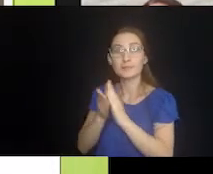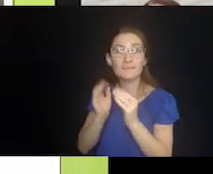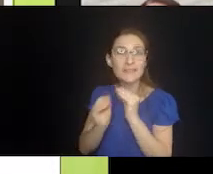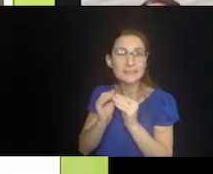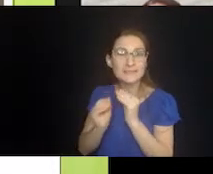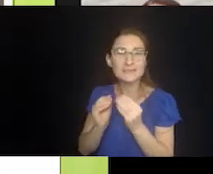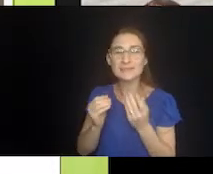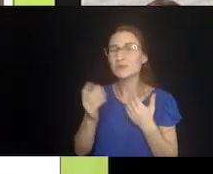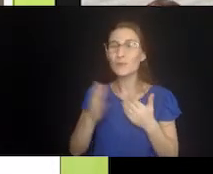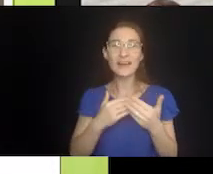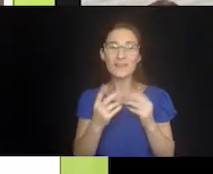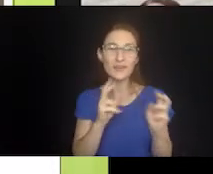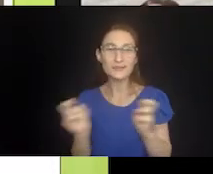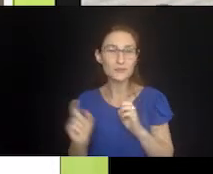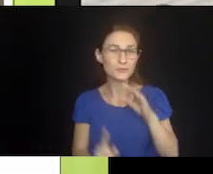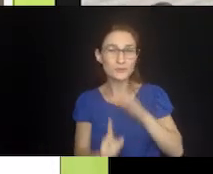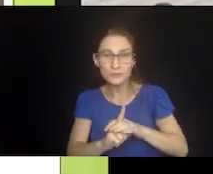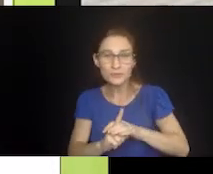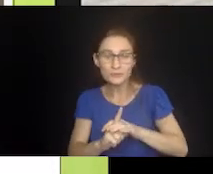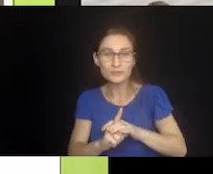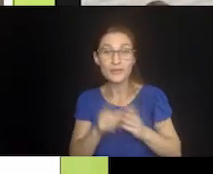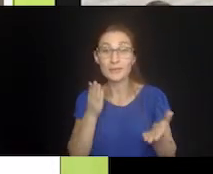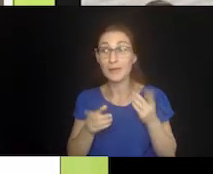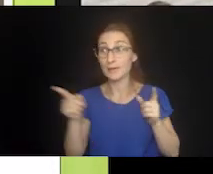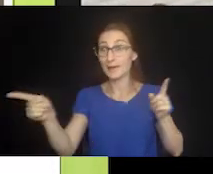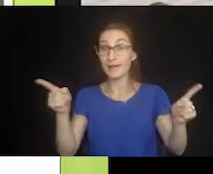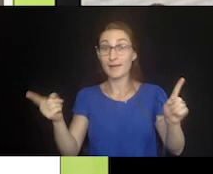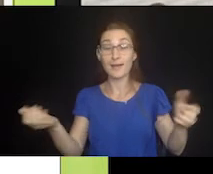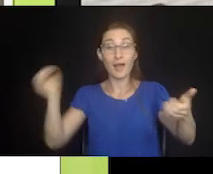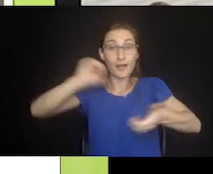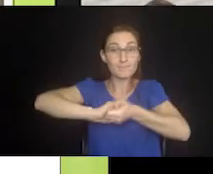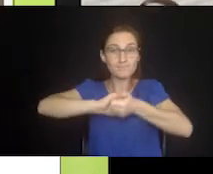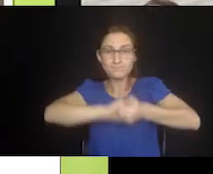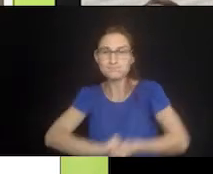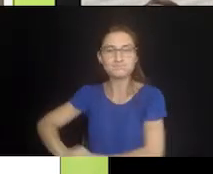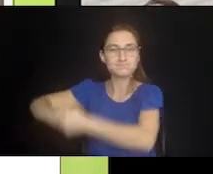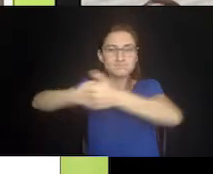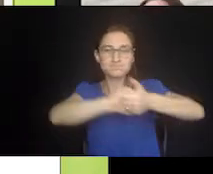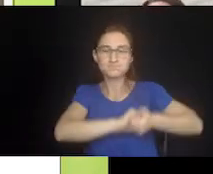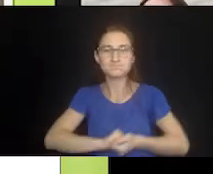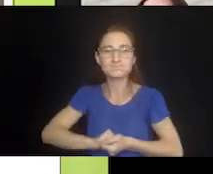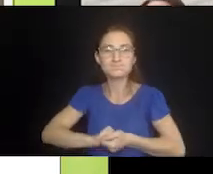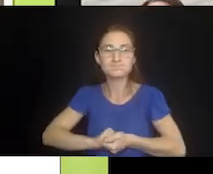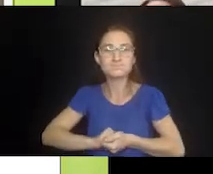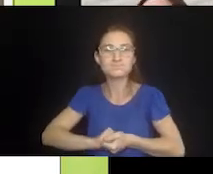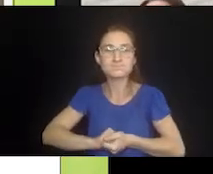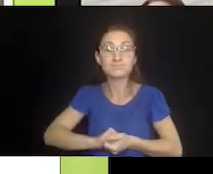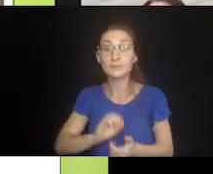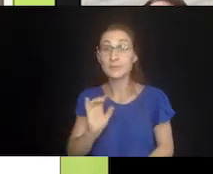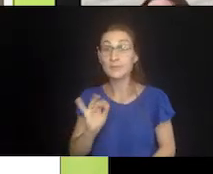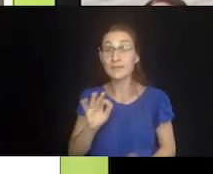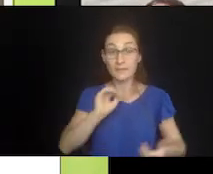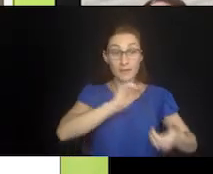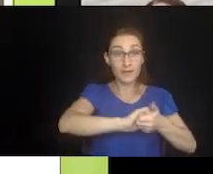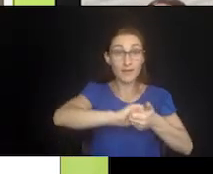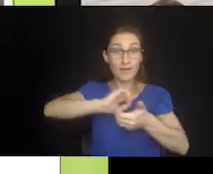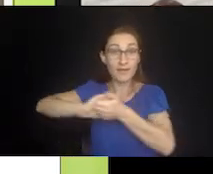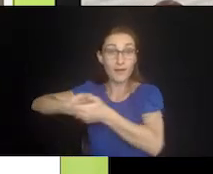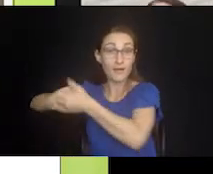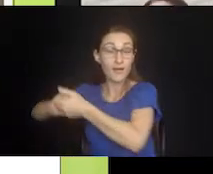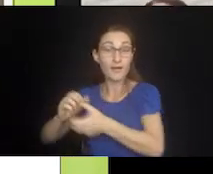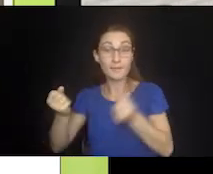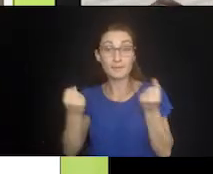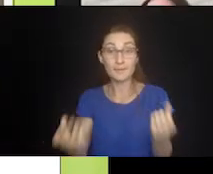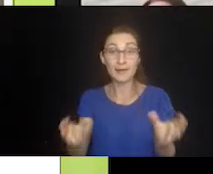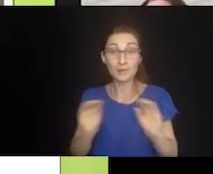sidewalk right in front of their business to get fixed, or whatever the issue is. Banding together with as many people